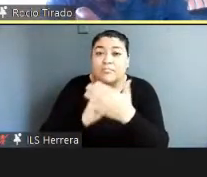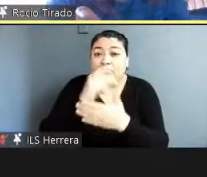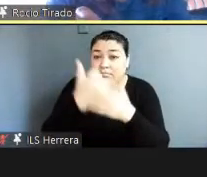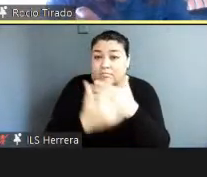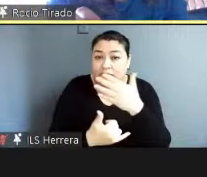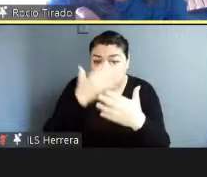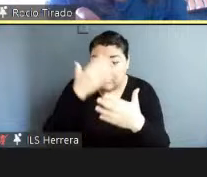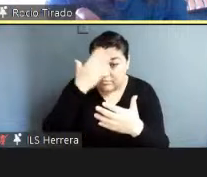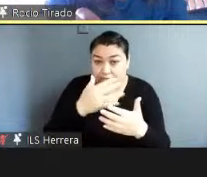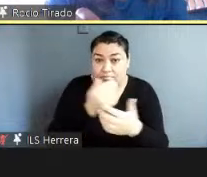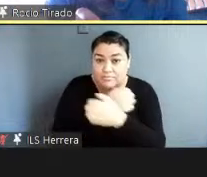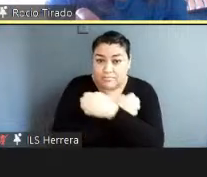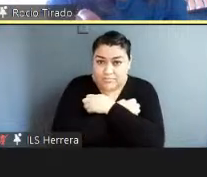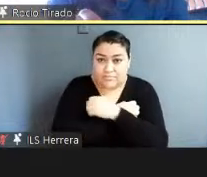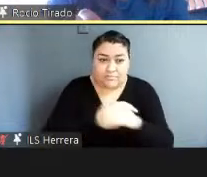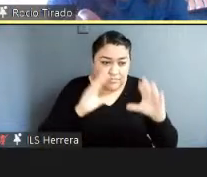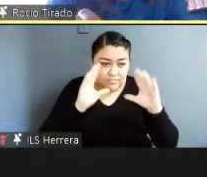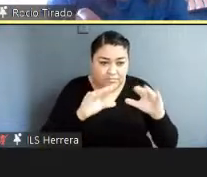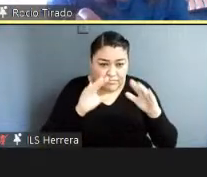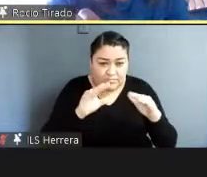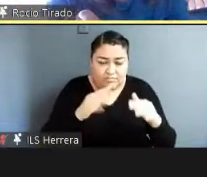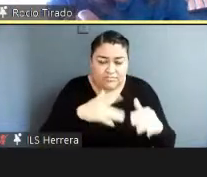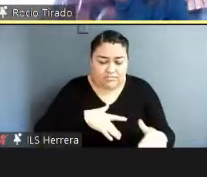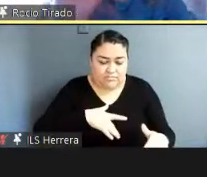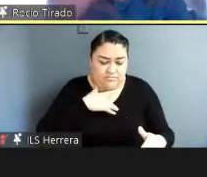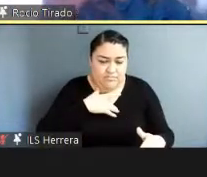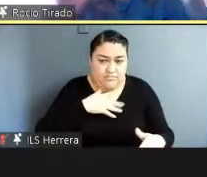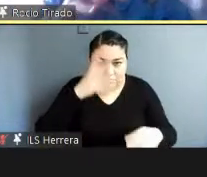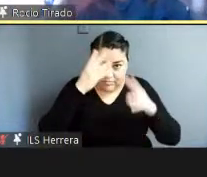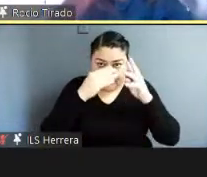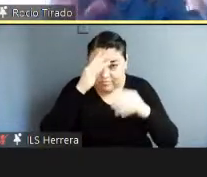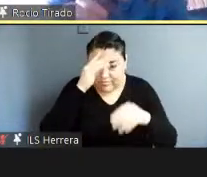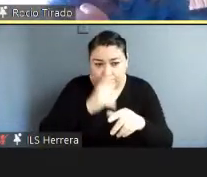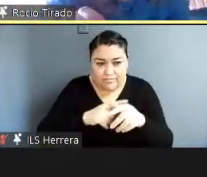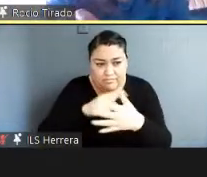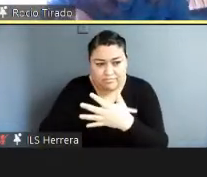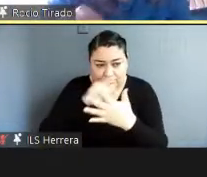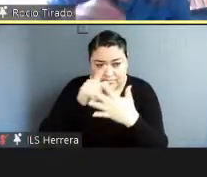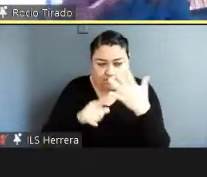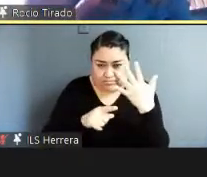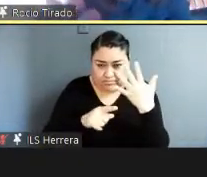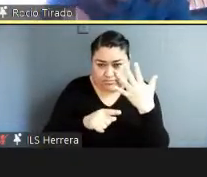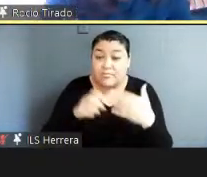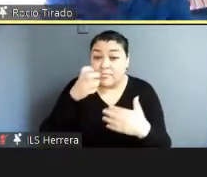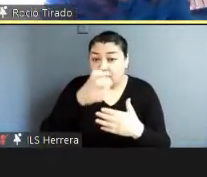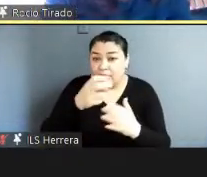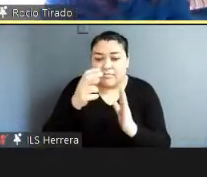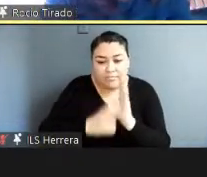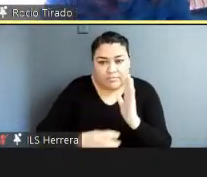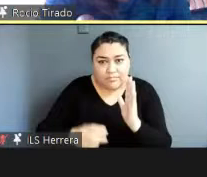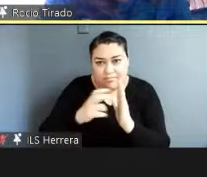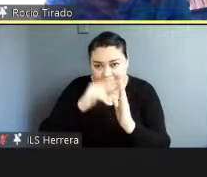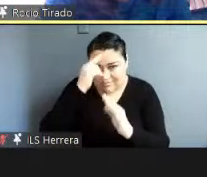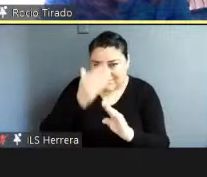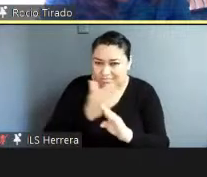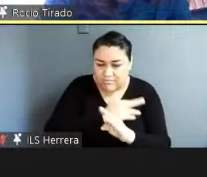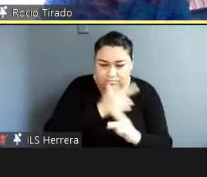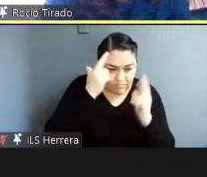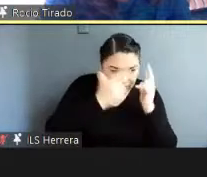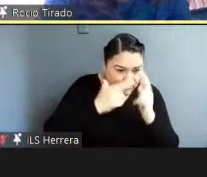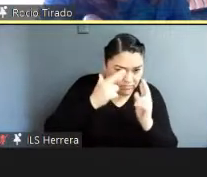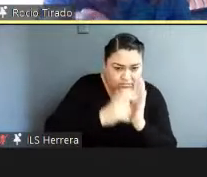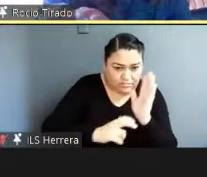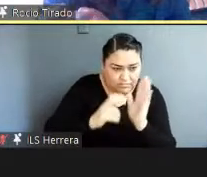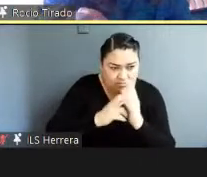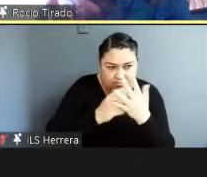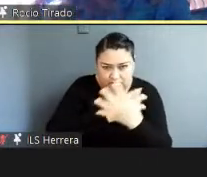favor comprehensive development of students within the educational, socio-emotional, and personal realms. These were some